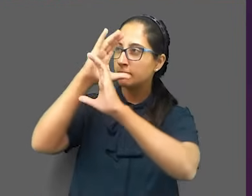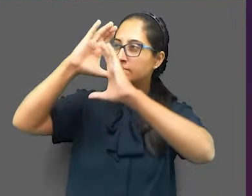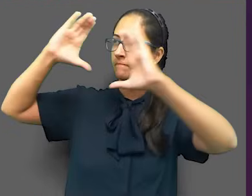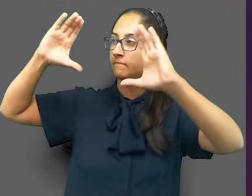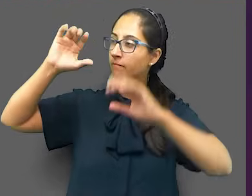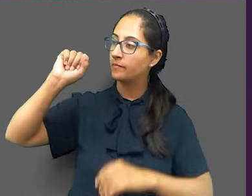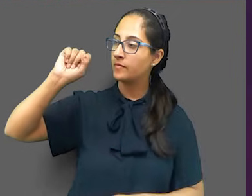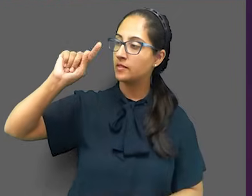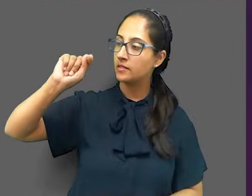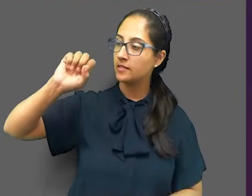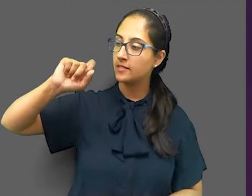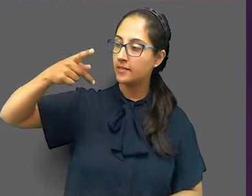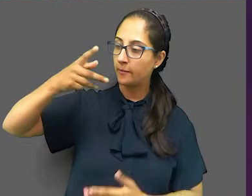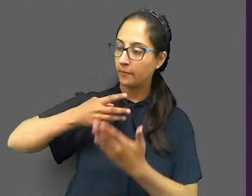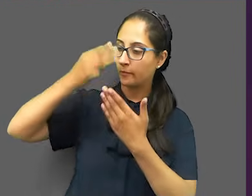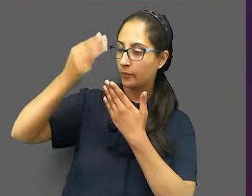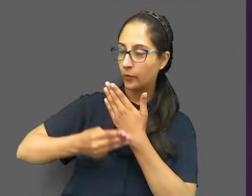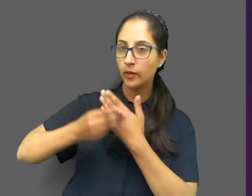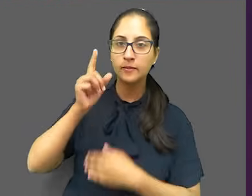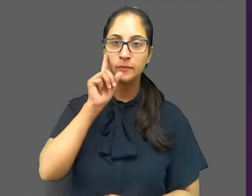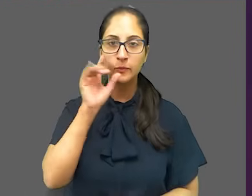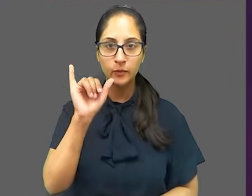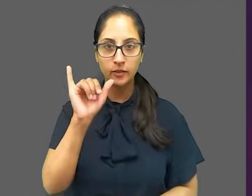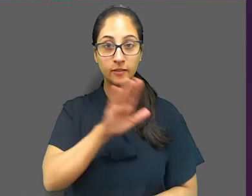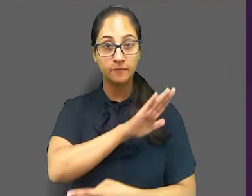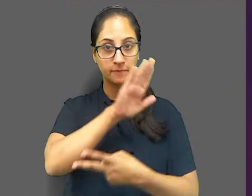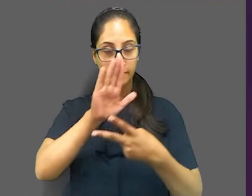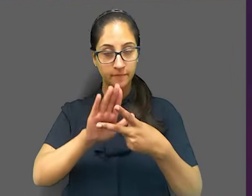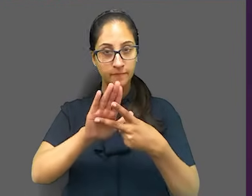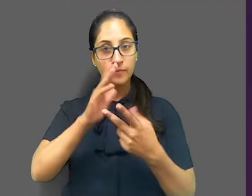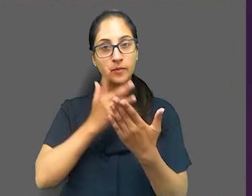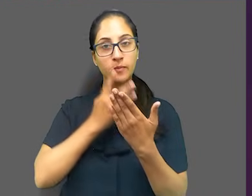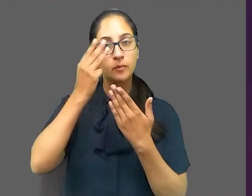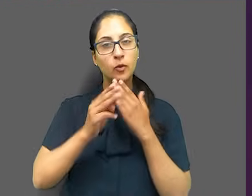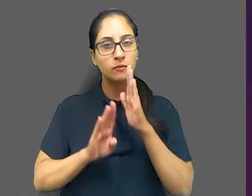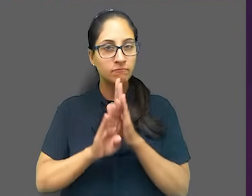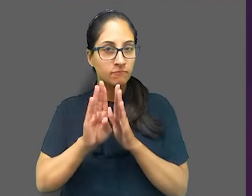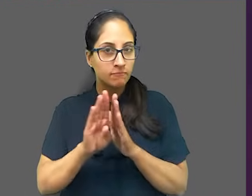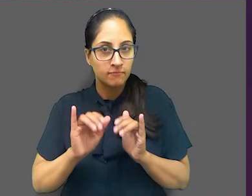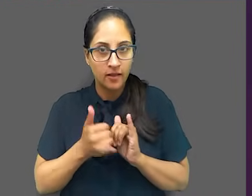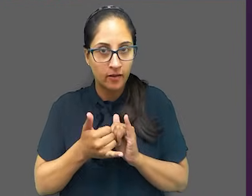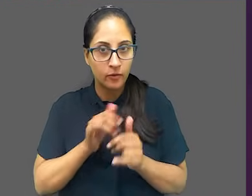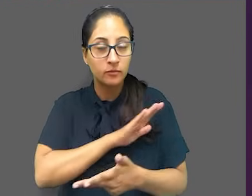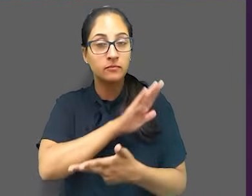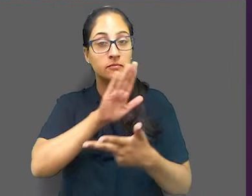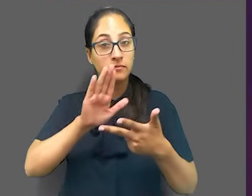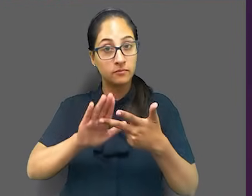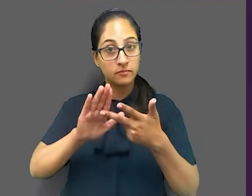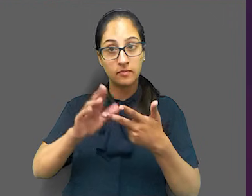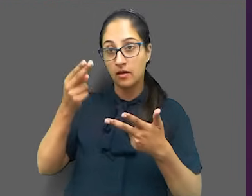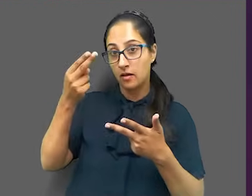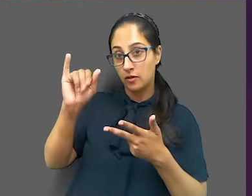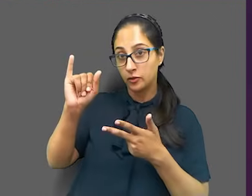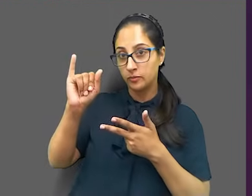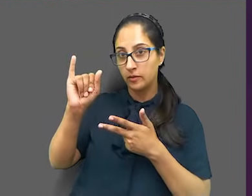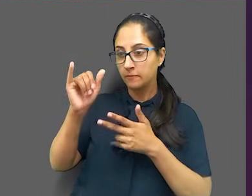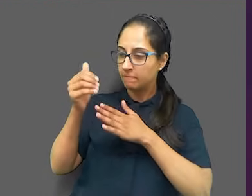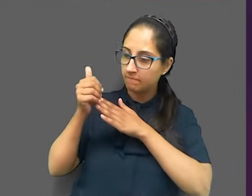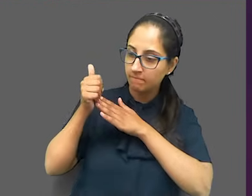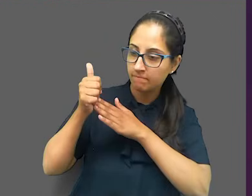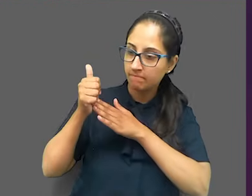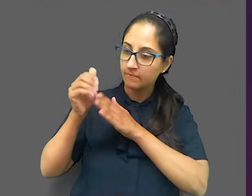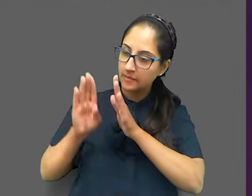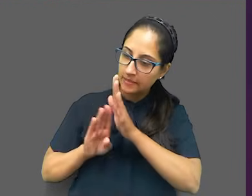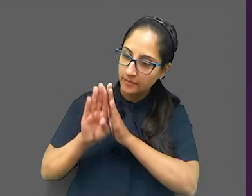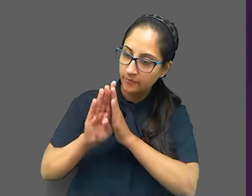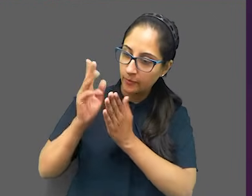Imam that gave rise to the STEP program and curriculum? And how was the STEP curriculum developed? And how did Maulana Hazar Imam guide it